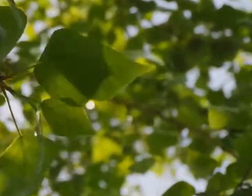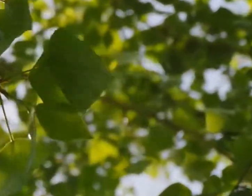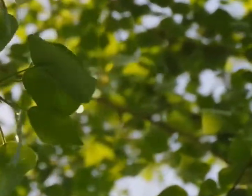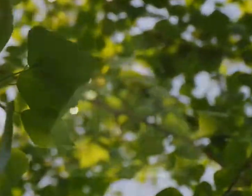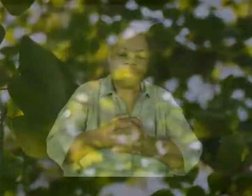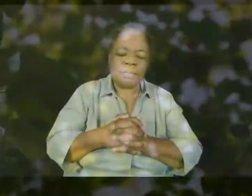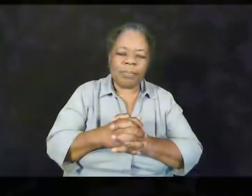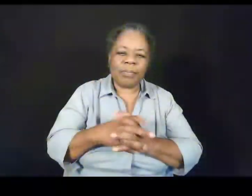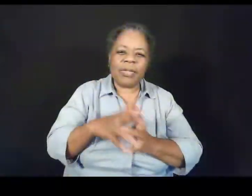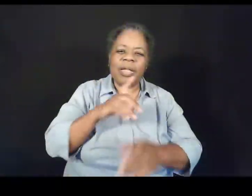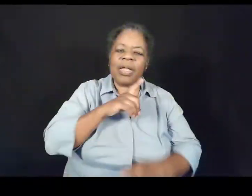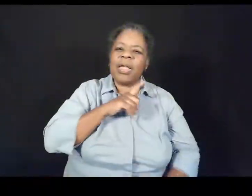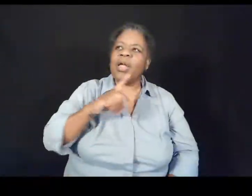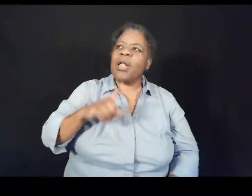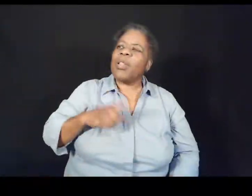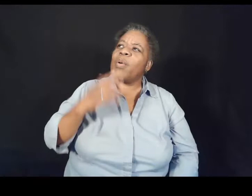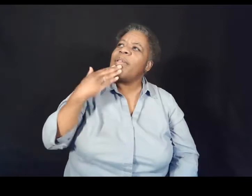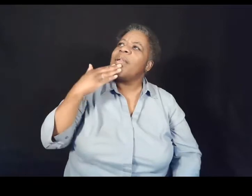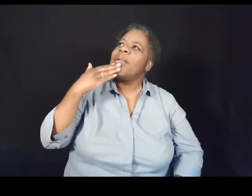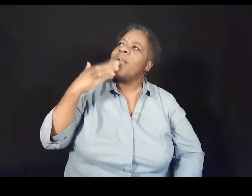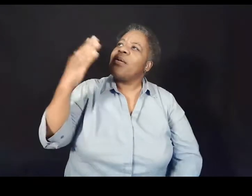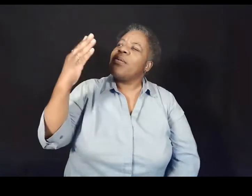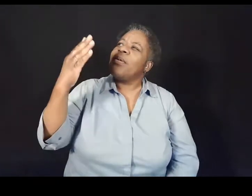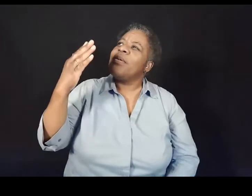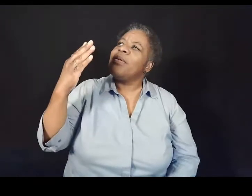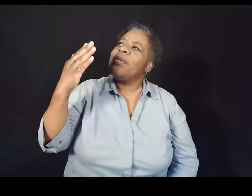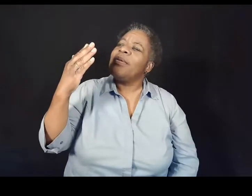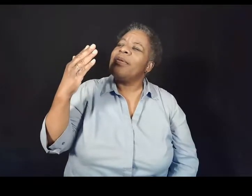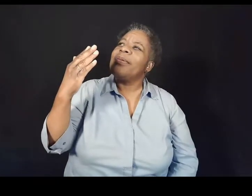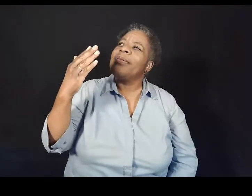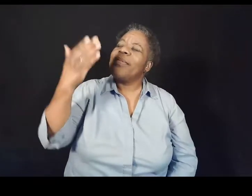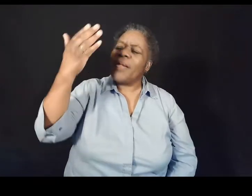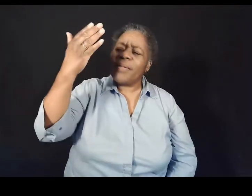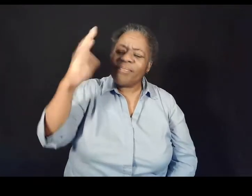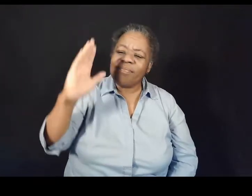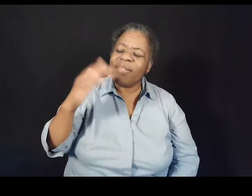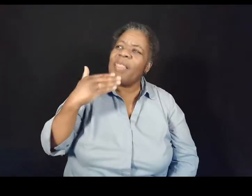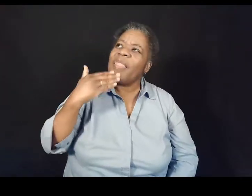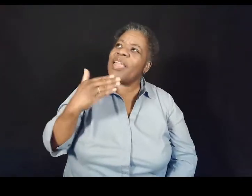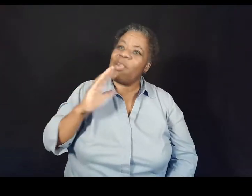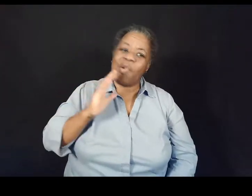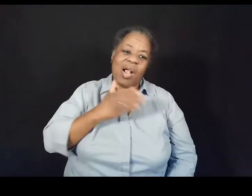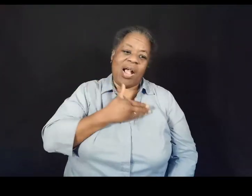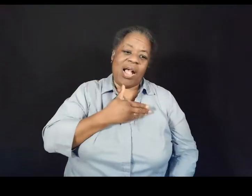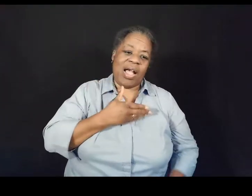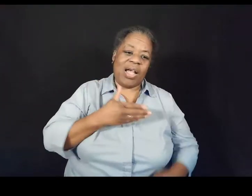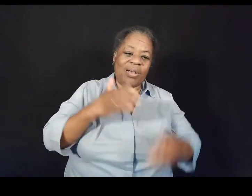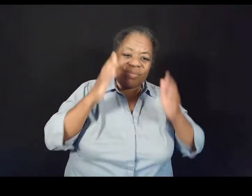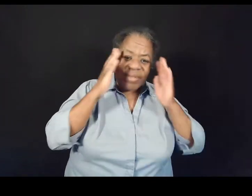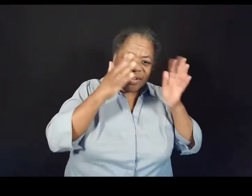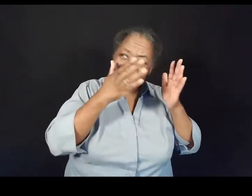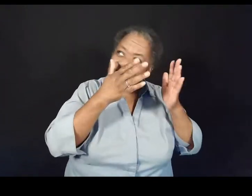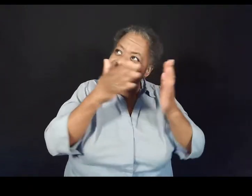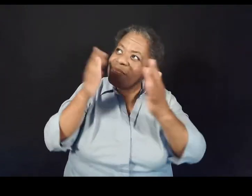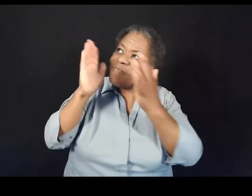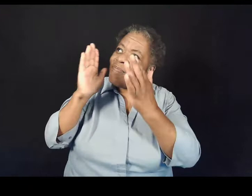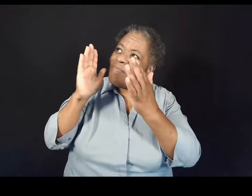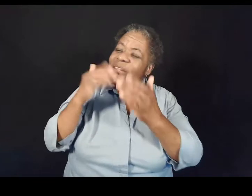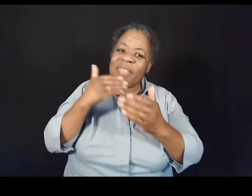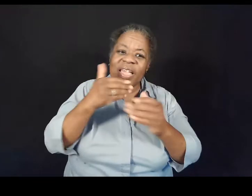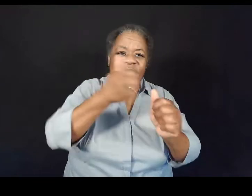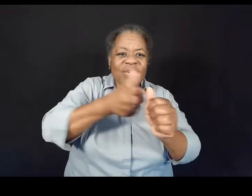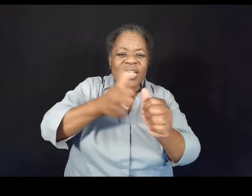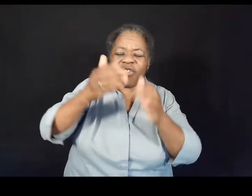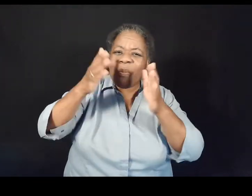Lord God, thank you for this time to stop and turn our attention to you. I thank you for each and every person watching, wherever they